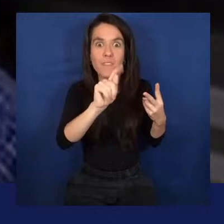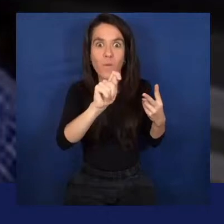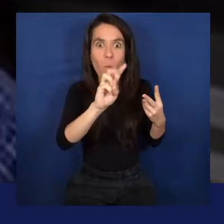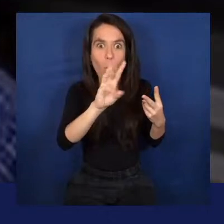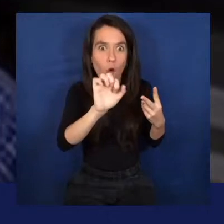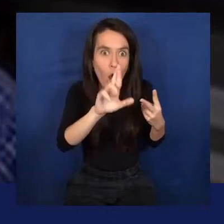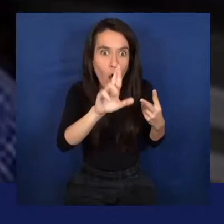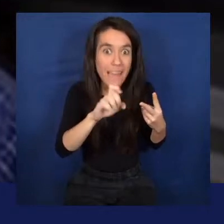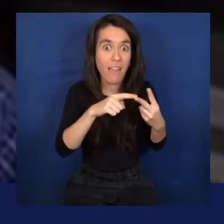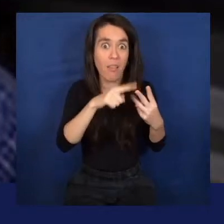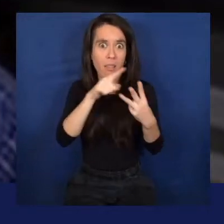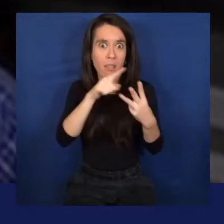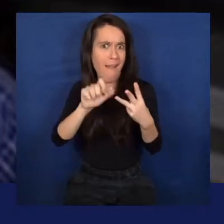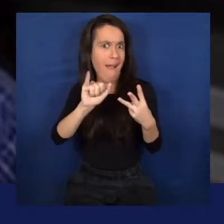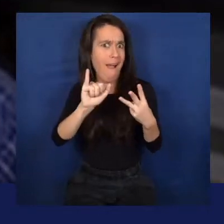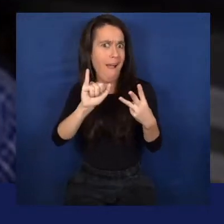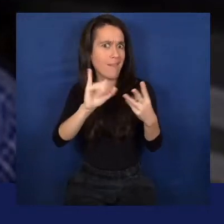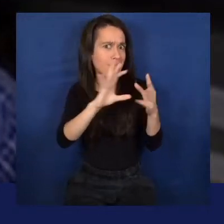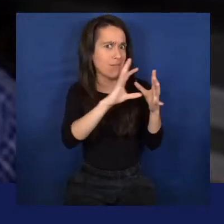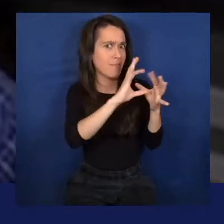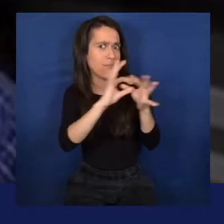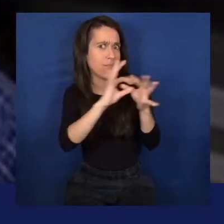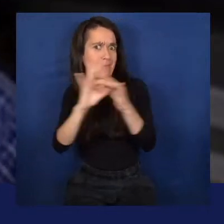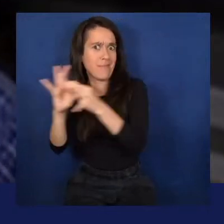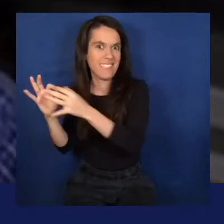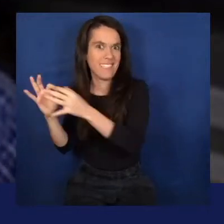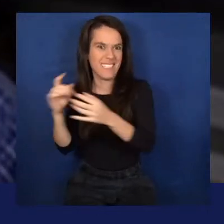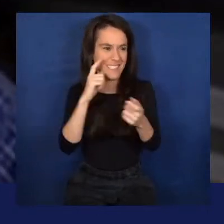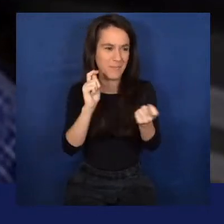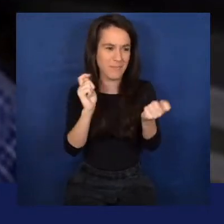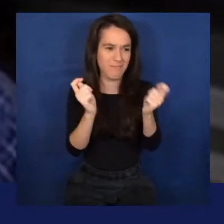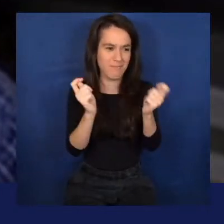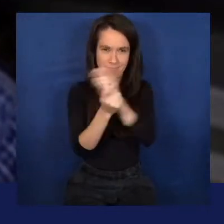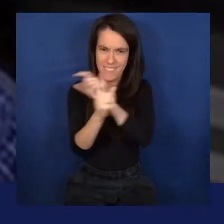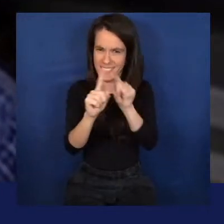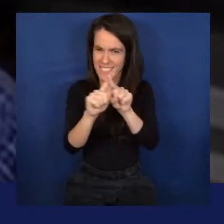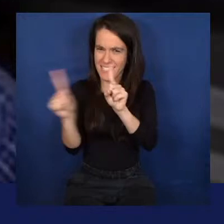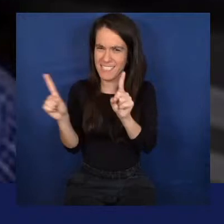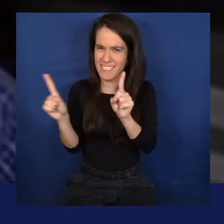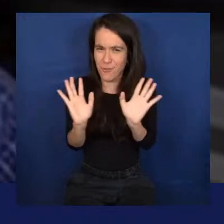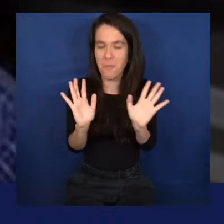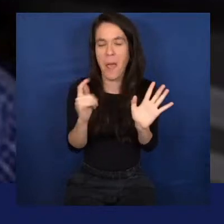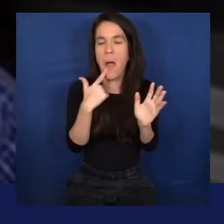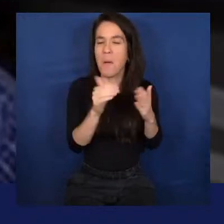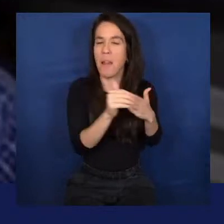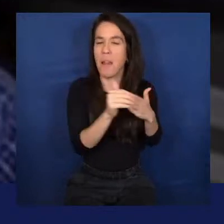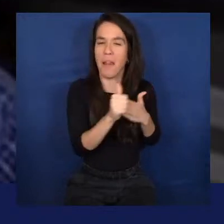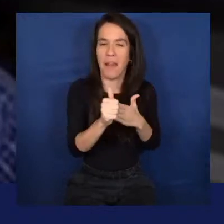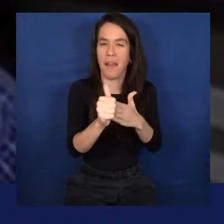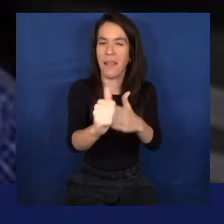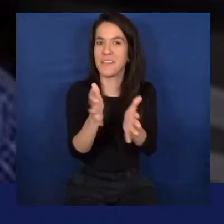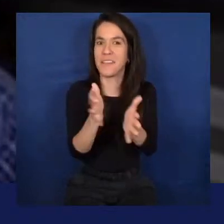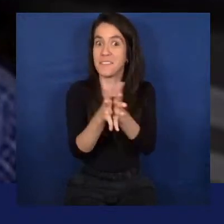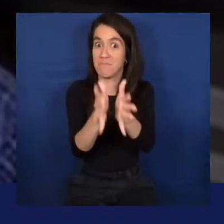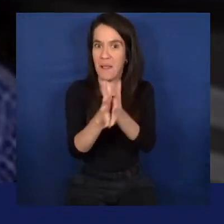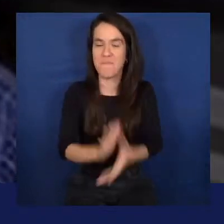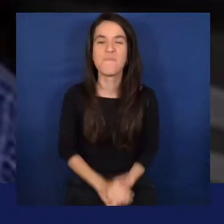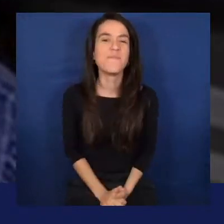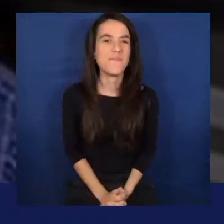is interesting. It has twisted and turned a number of times. Oh, wow.